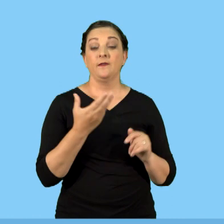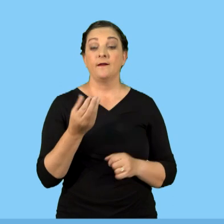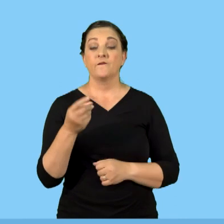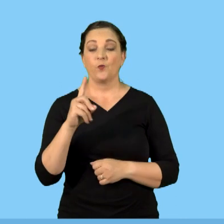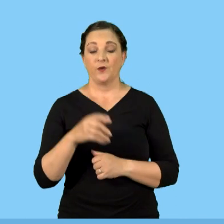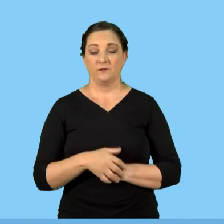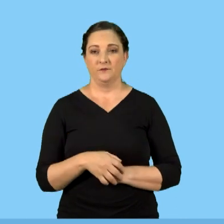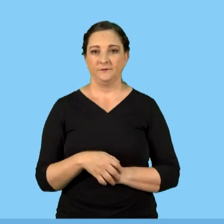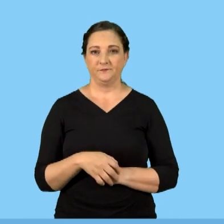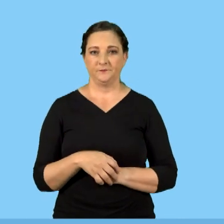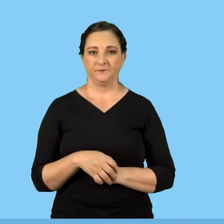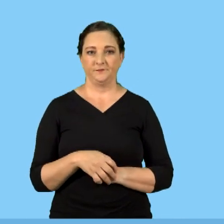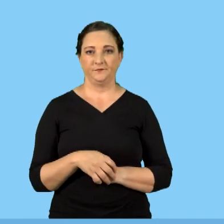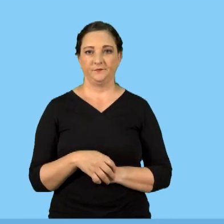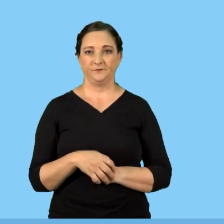be, we are